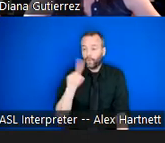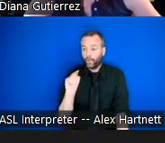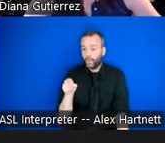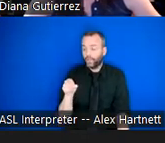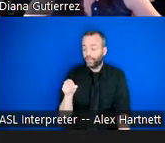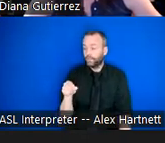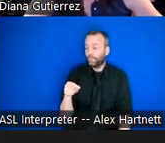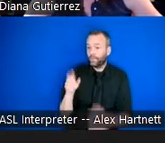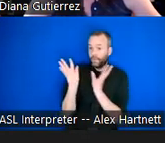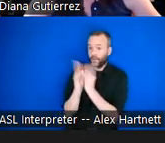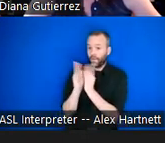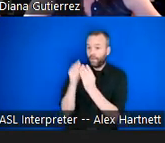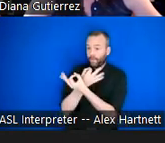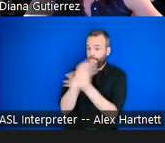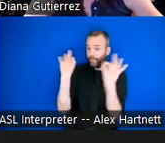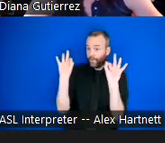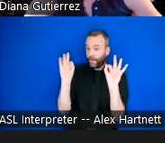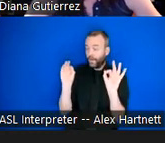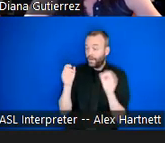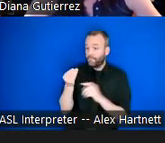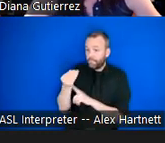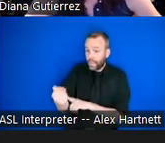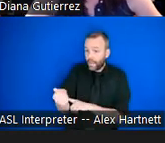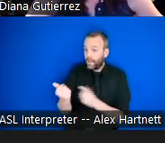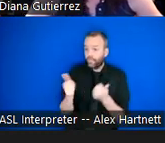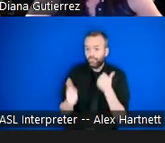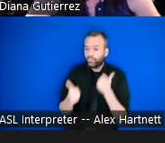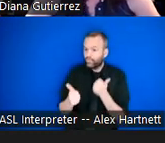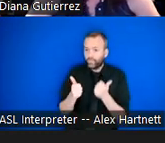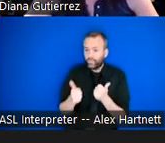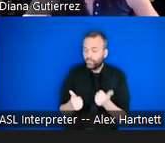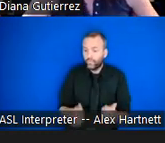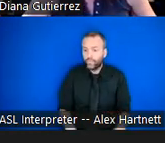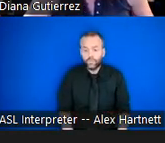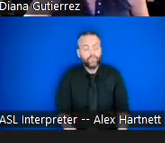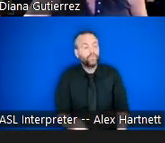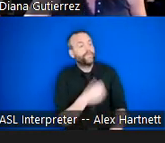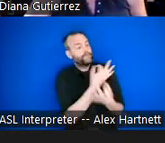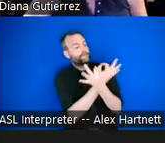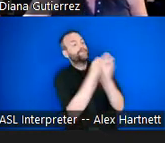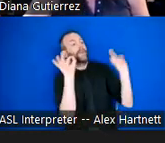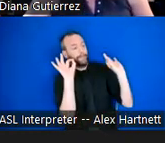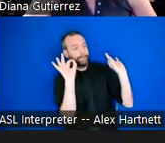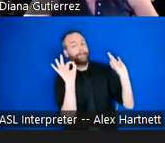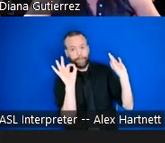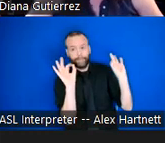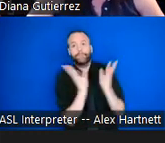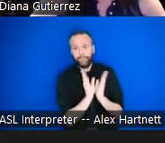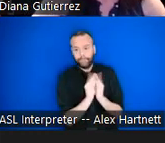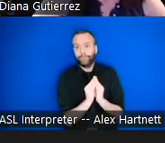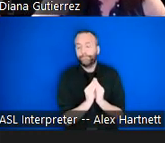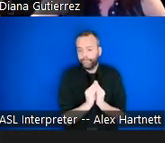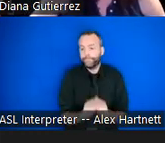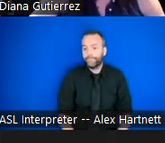Audrey, no. Yeah, Maisha got to it first. The conference is completely free as well. There is